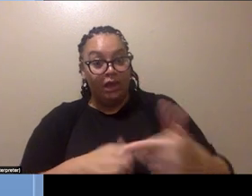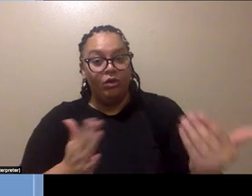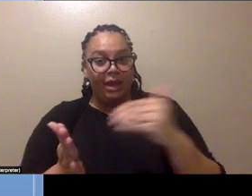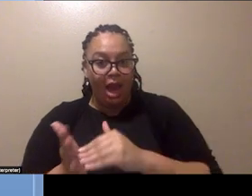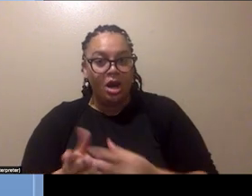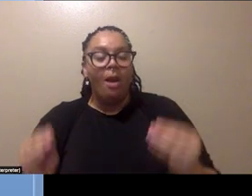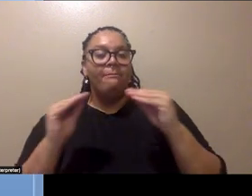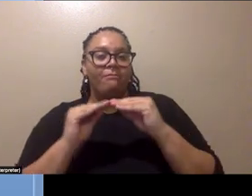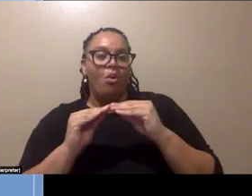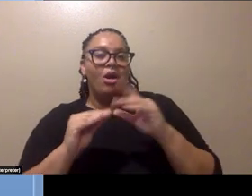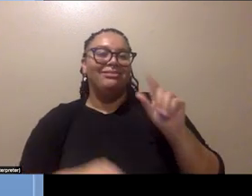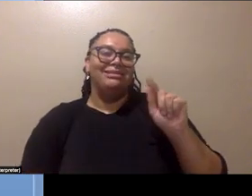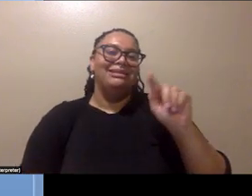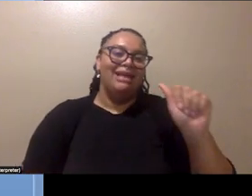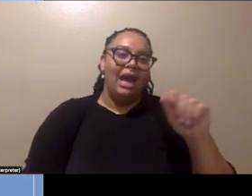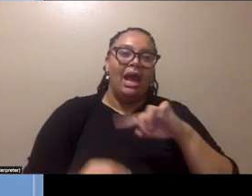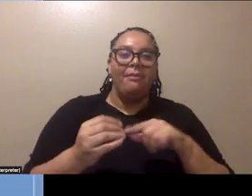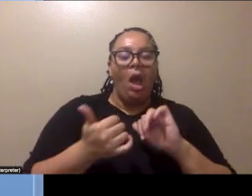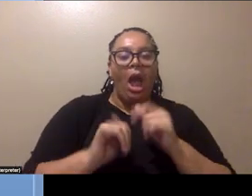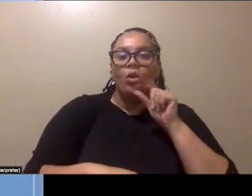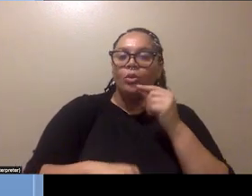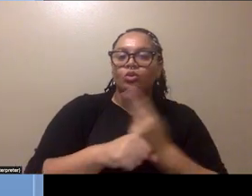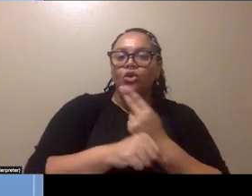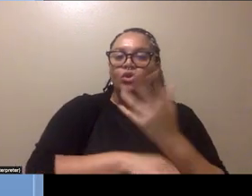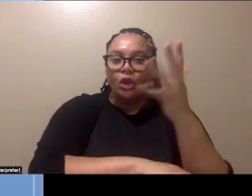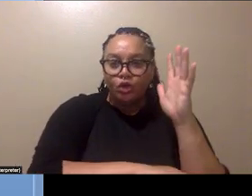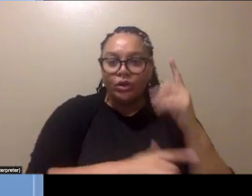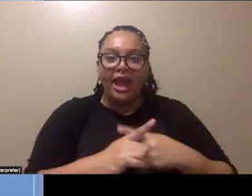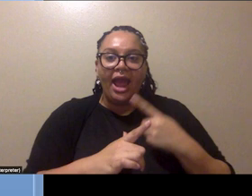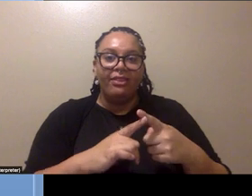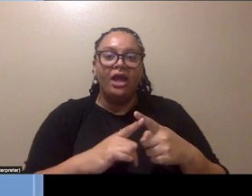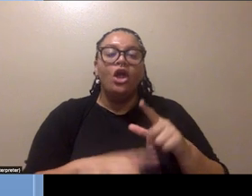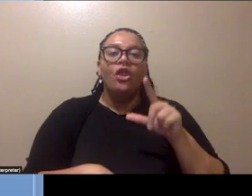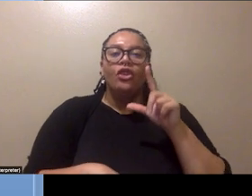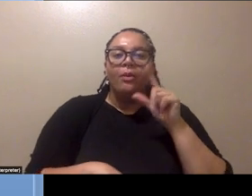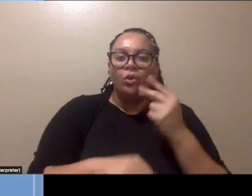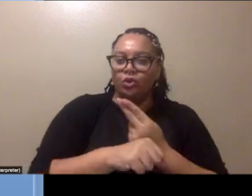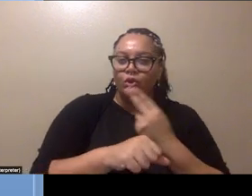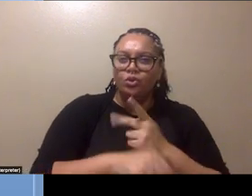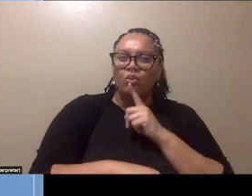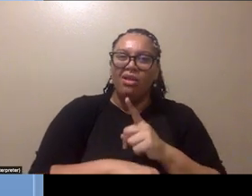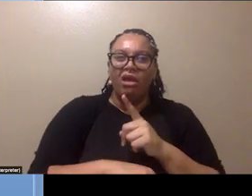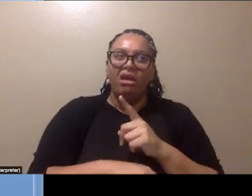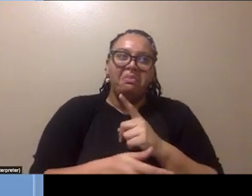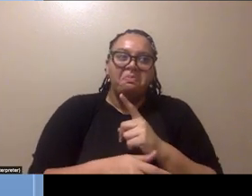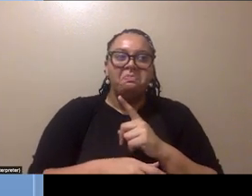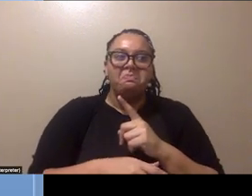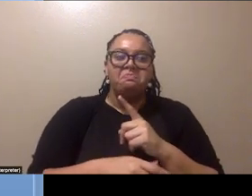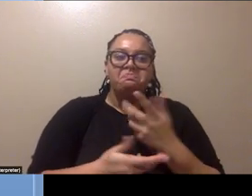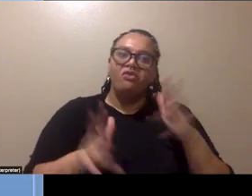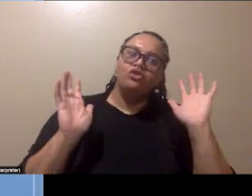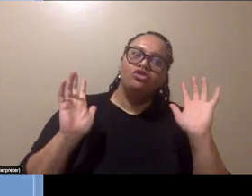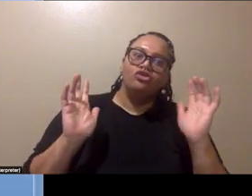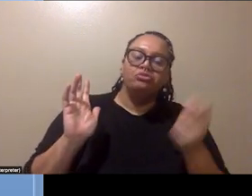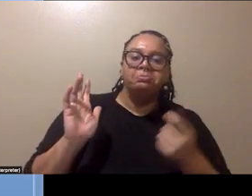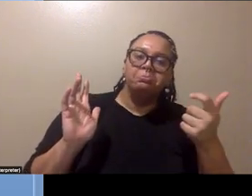later, in 2001, they collected more data on how birds were using snags and the condition. And then the bird use piece kind of dropped off,